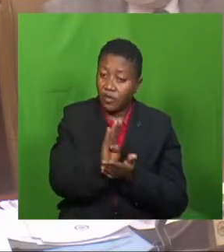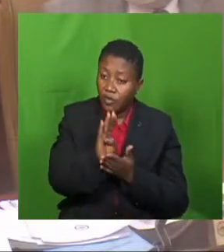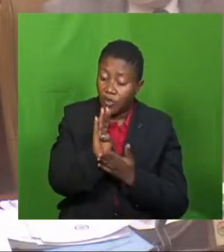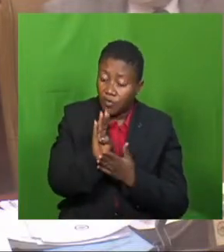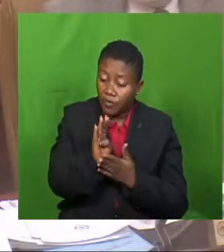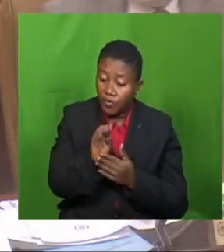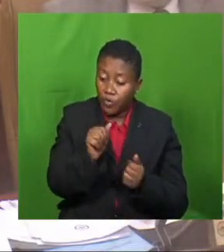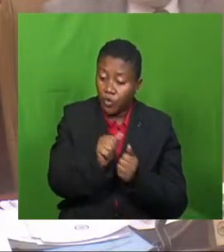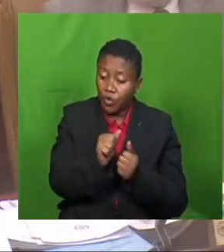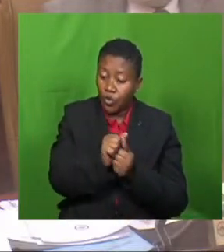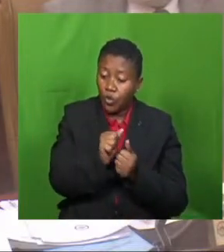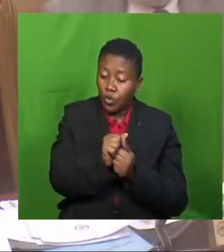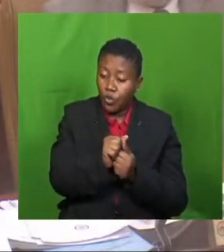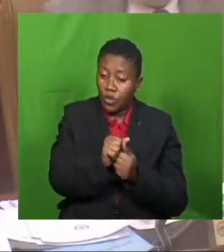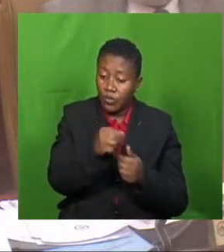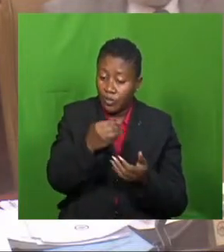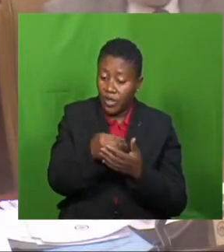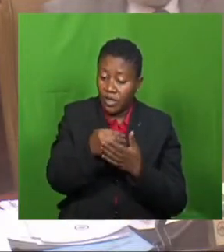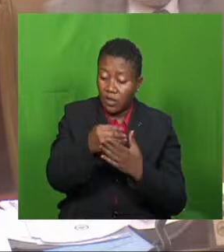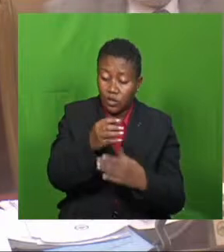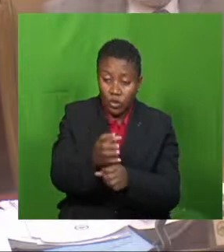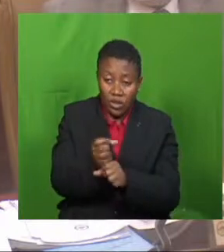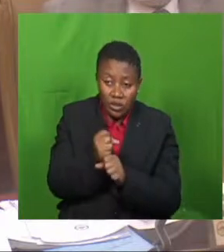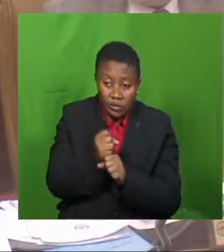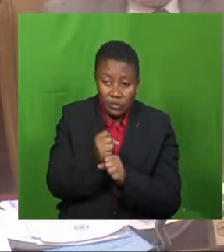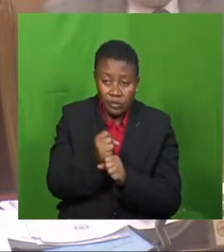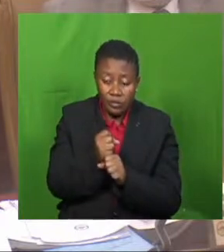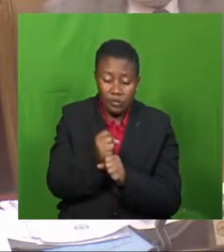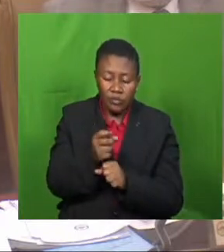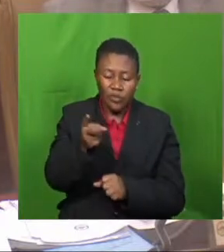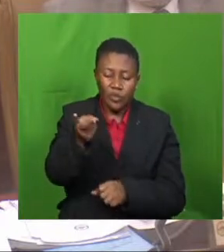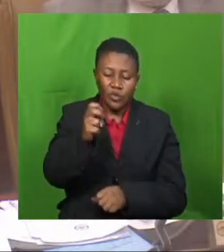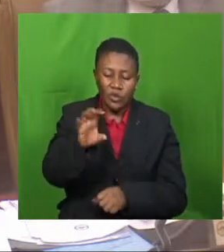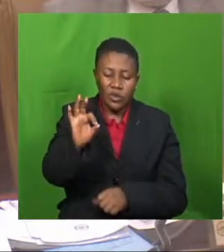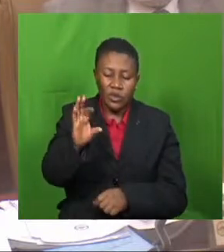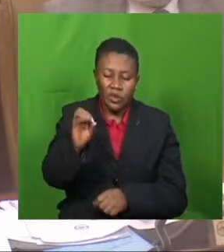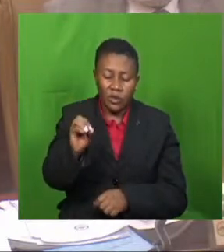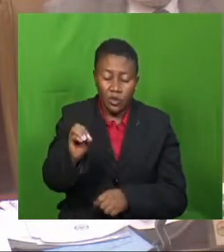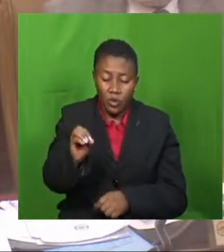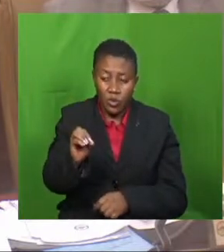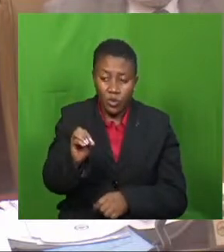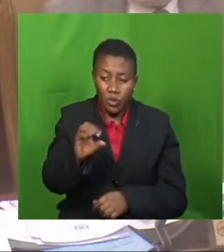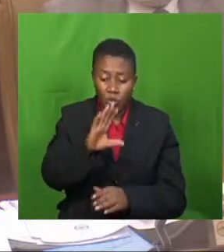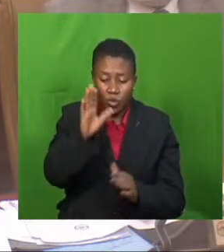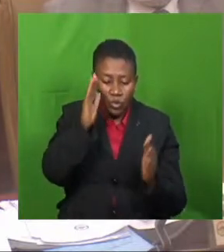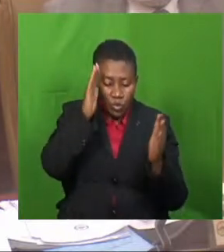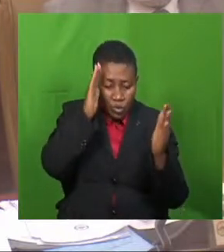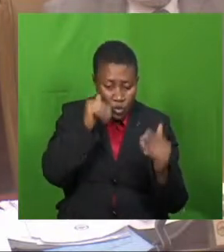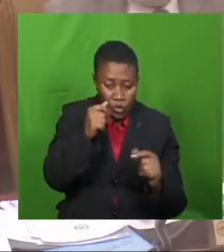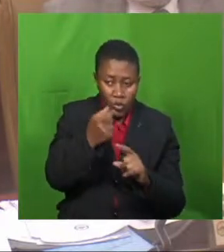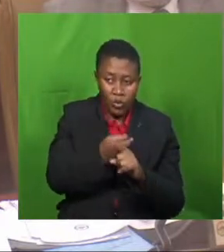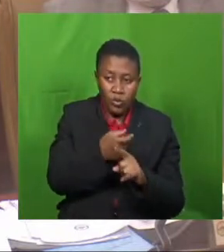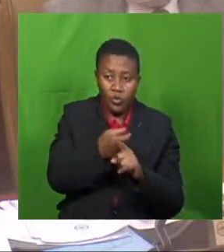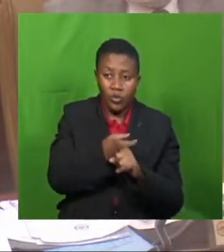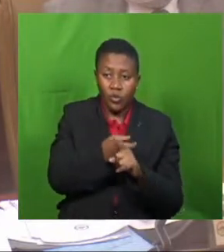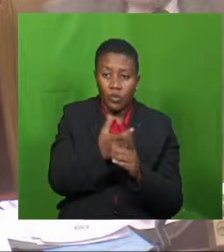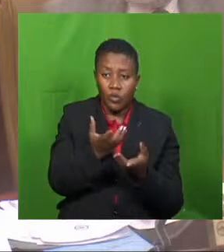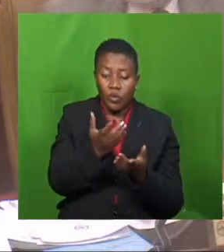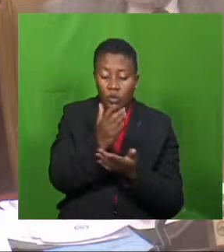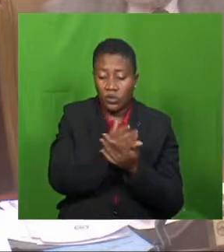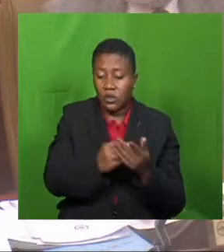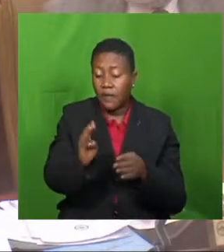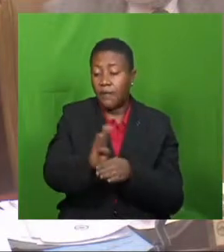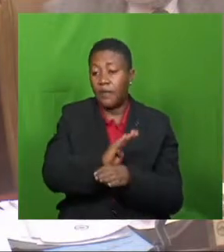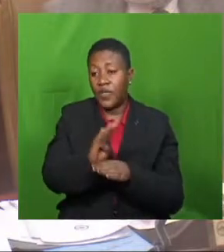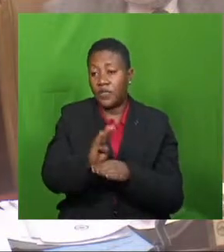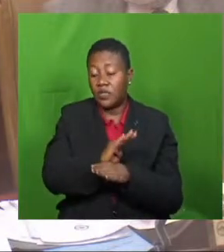income which is likely to be gained, 292 billion is estimated will come from stronger trade facilitation. So I